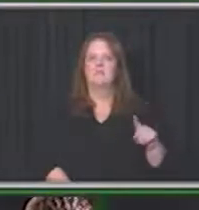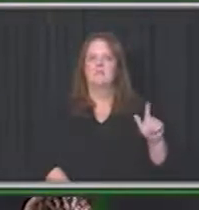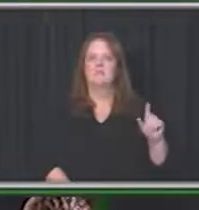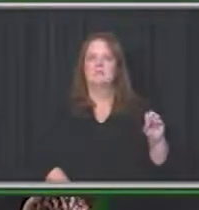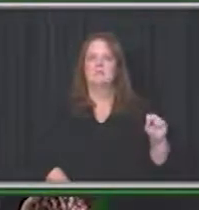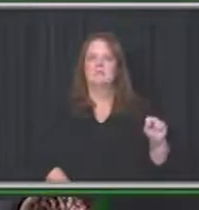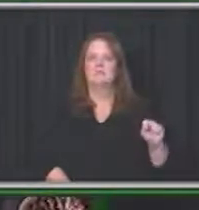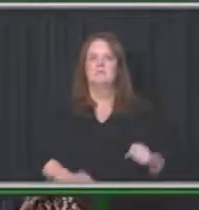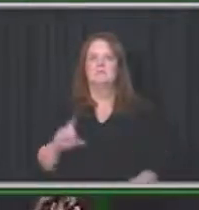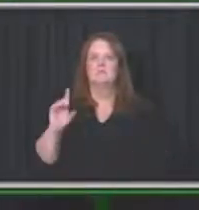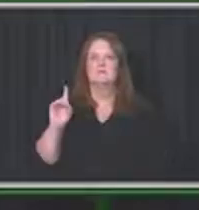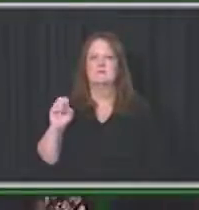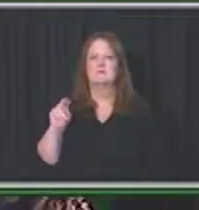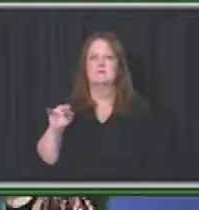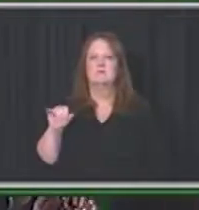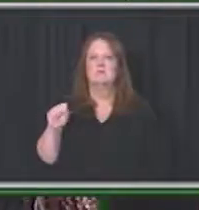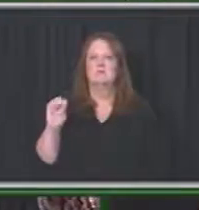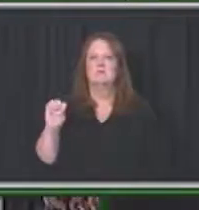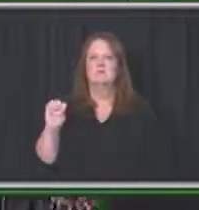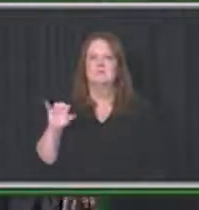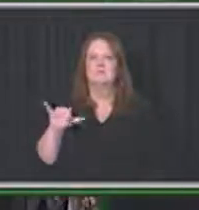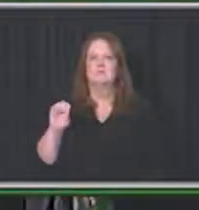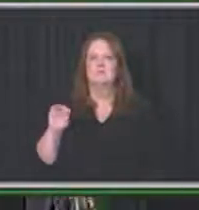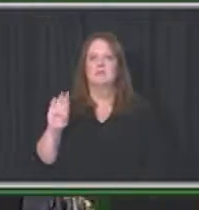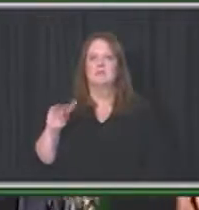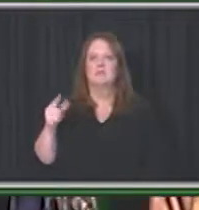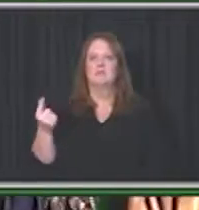Denise Lancaster Young.